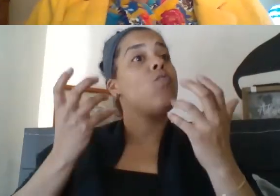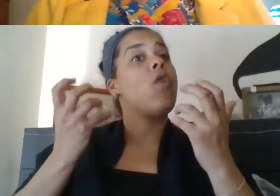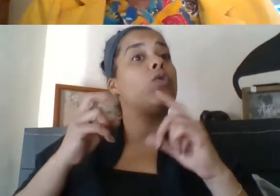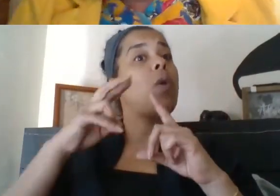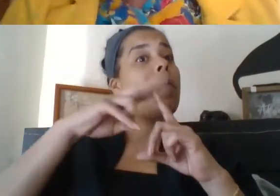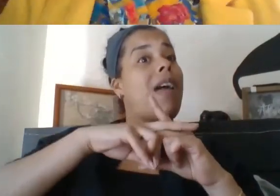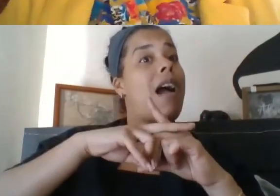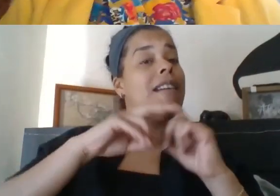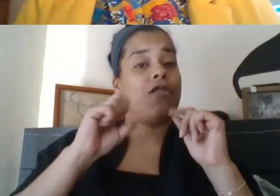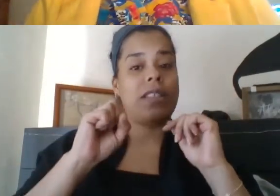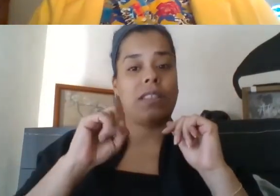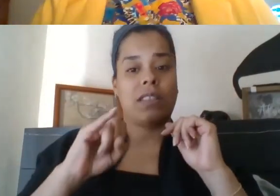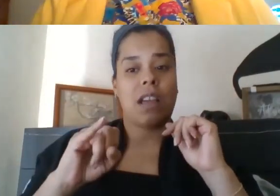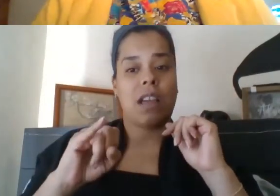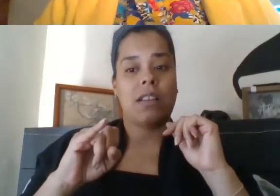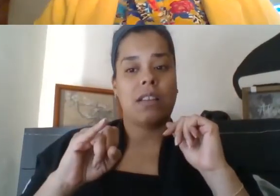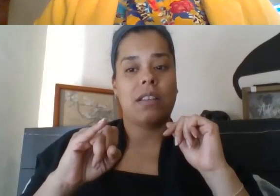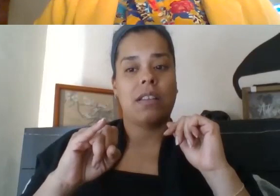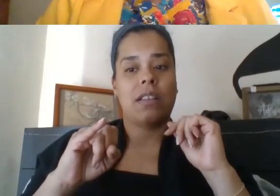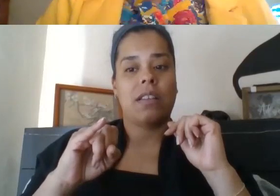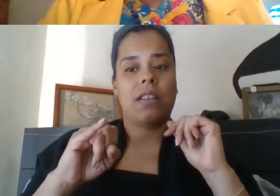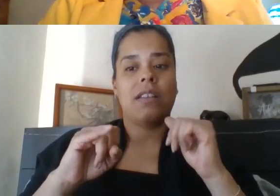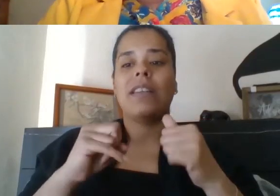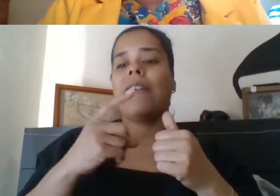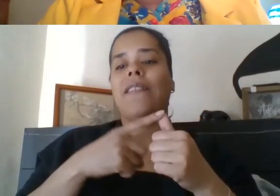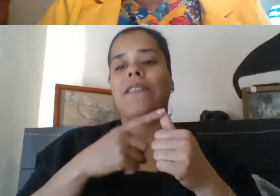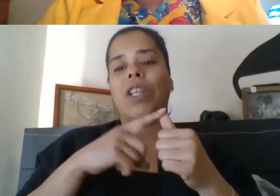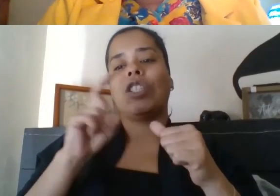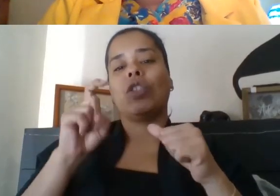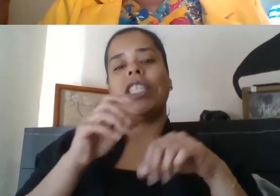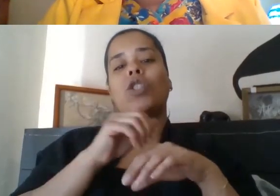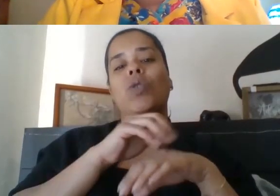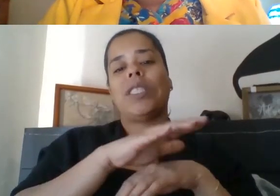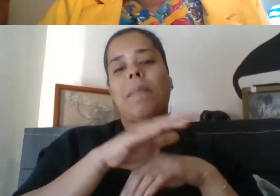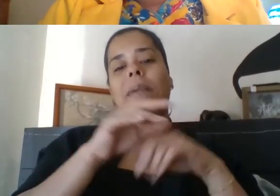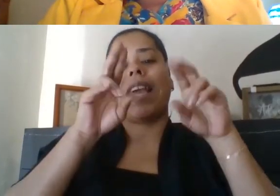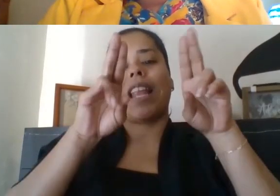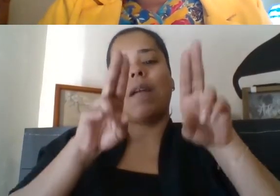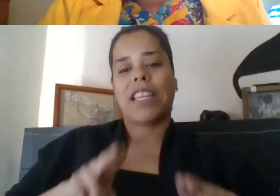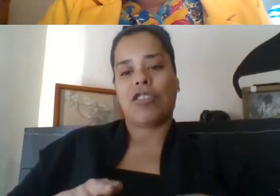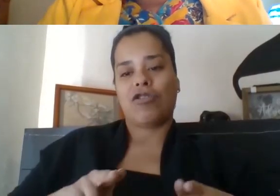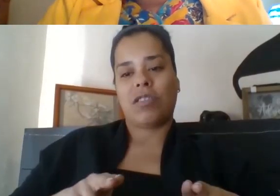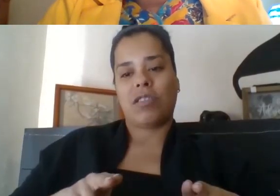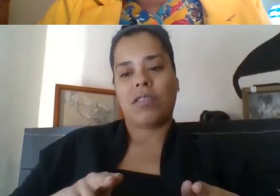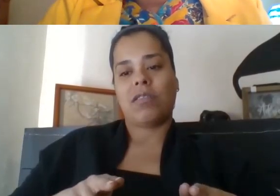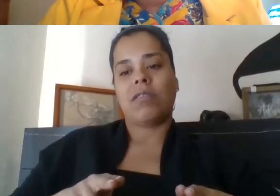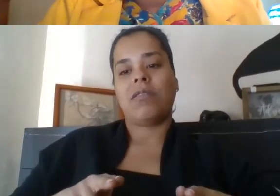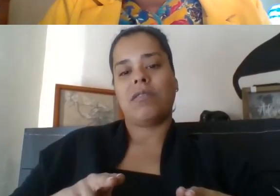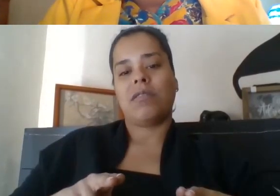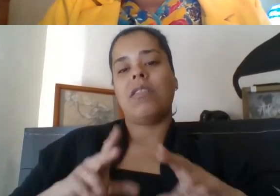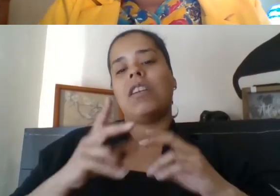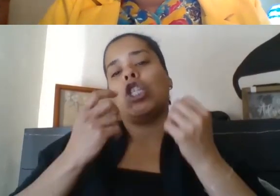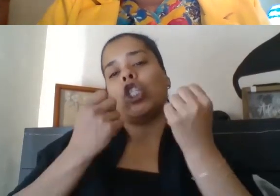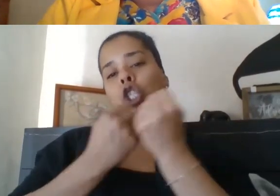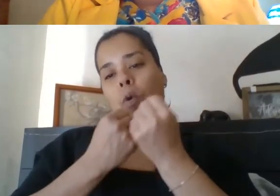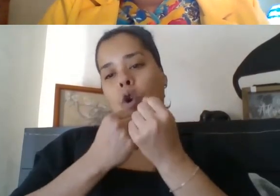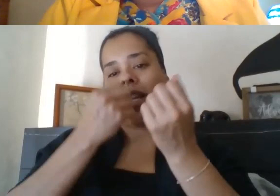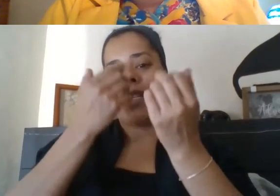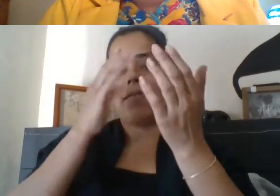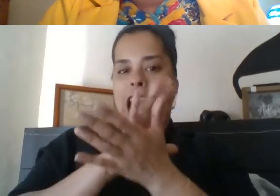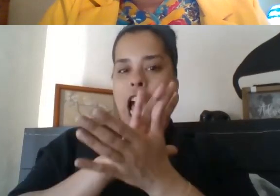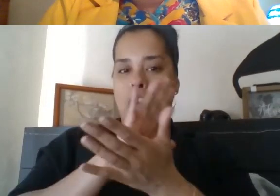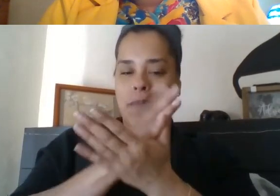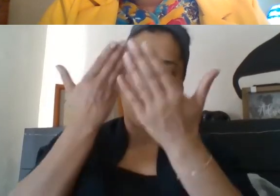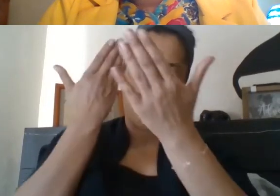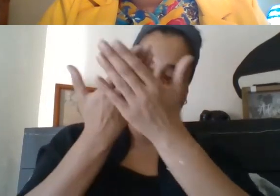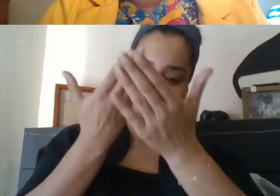for SSI, first you need to submit an application, submit supporting documents in terms of your